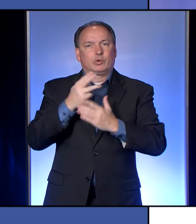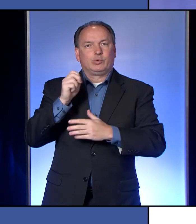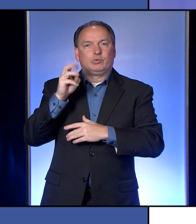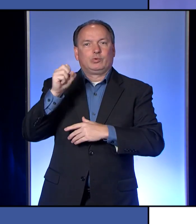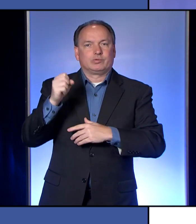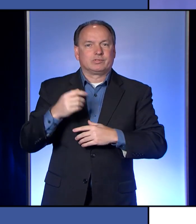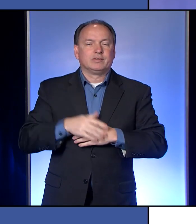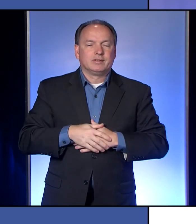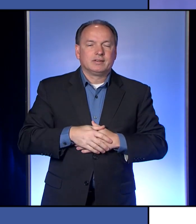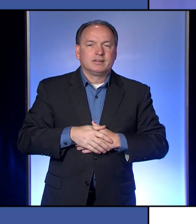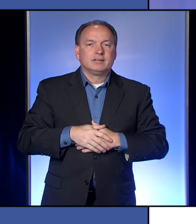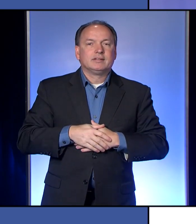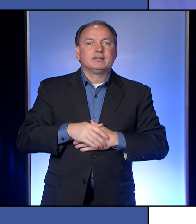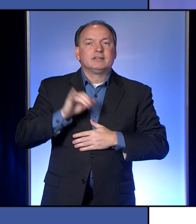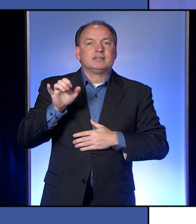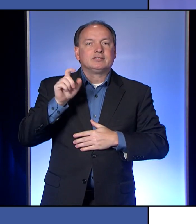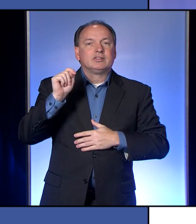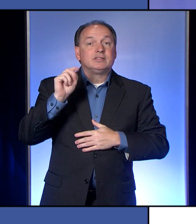Jet TV.